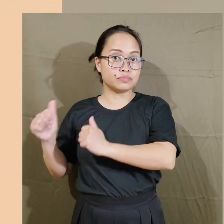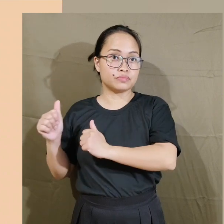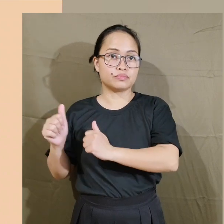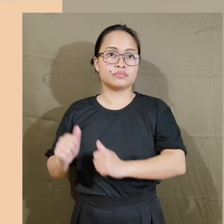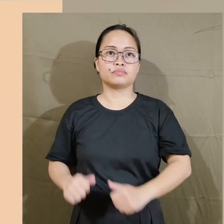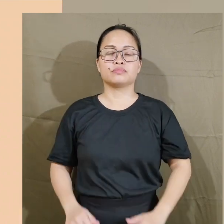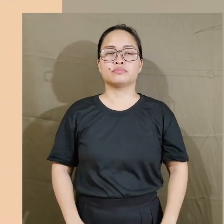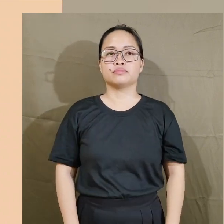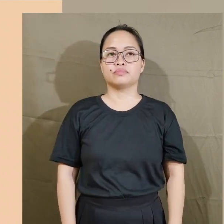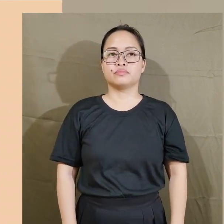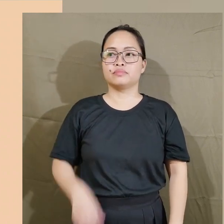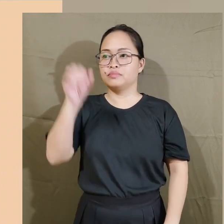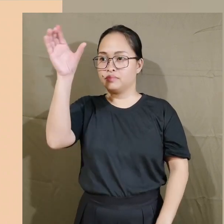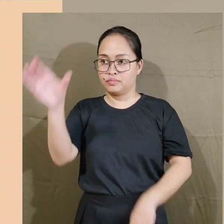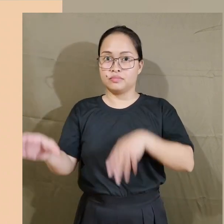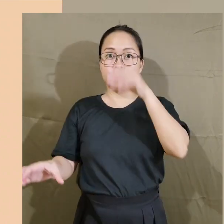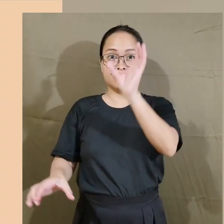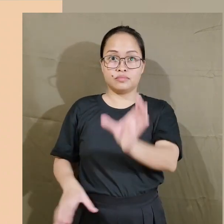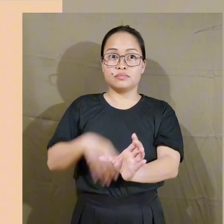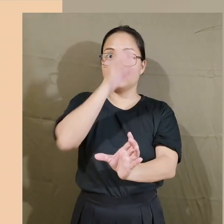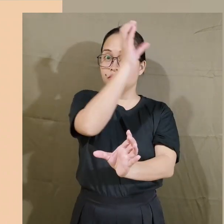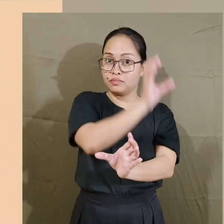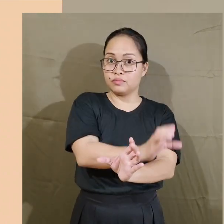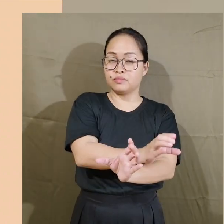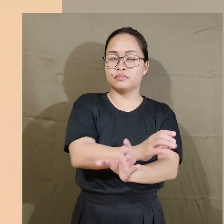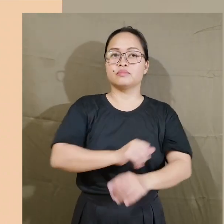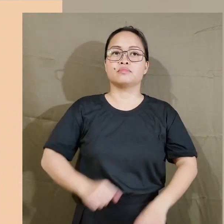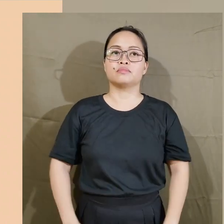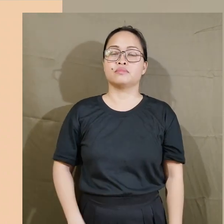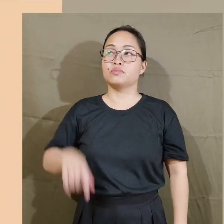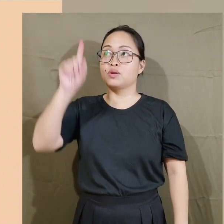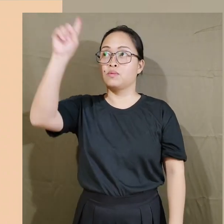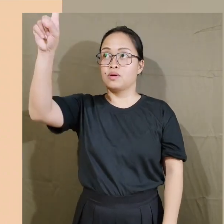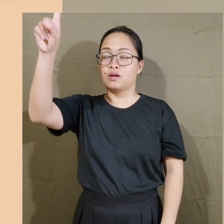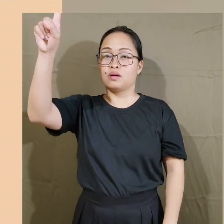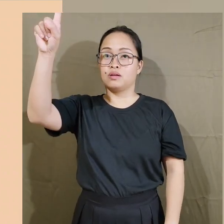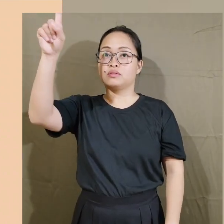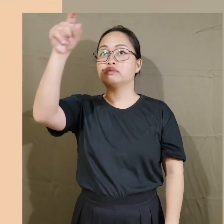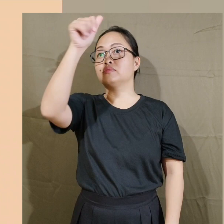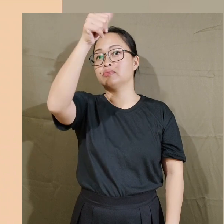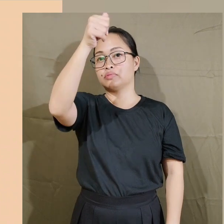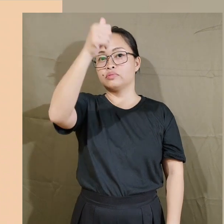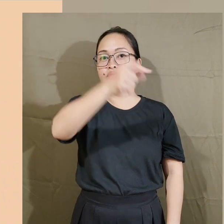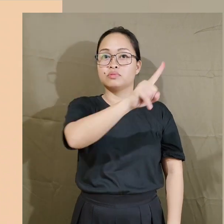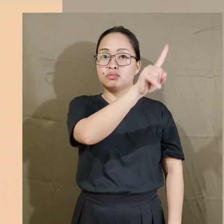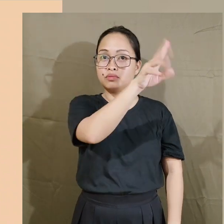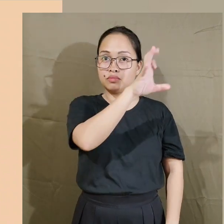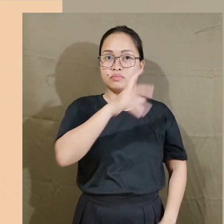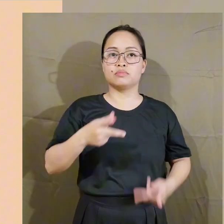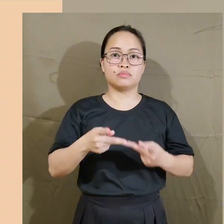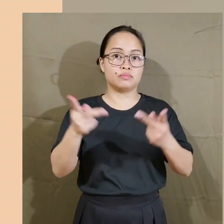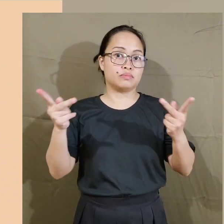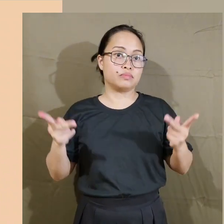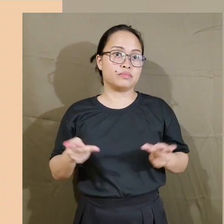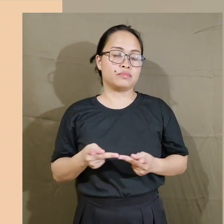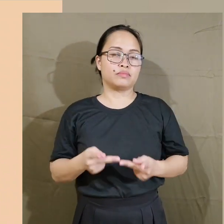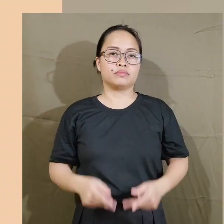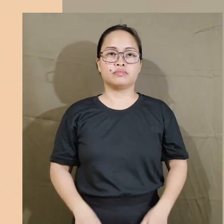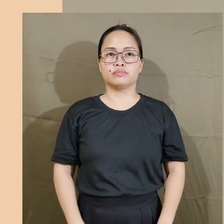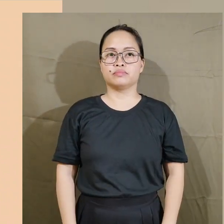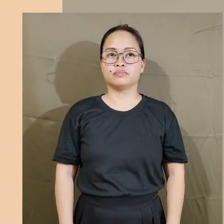Step 1. Align the numbers vertically, placing the digits in each place